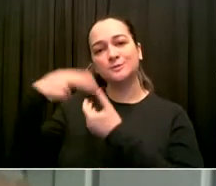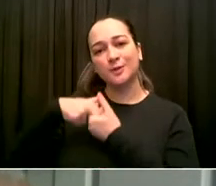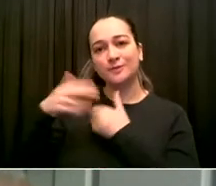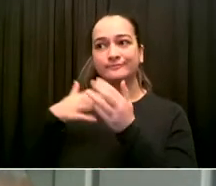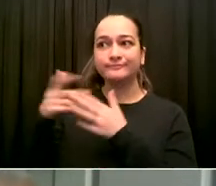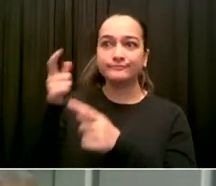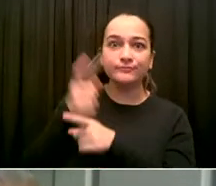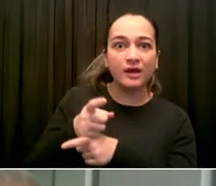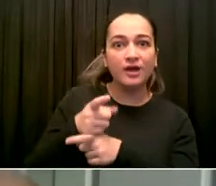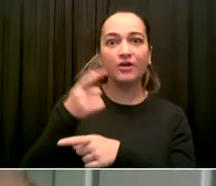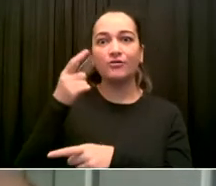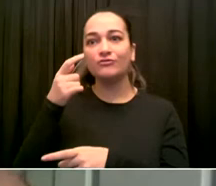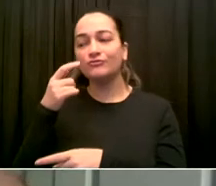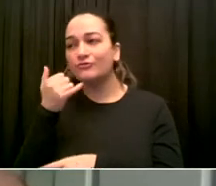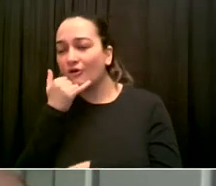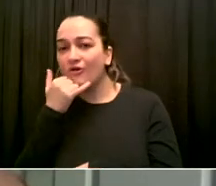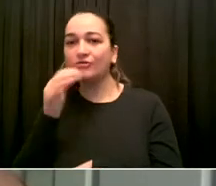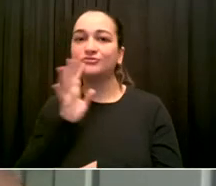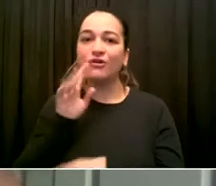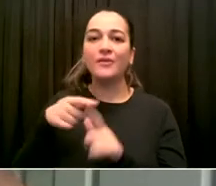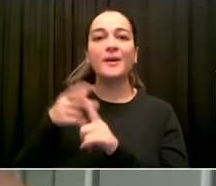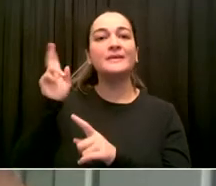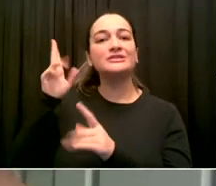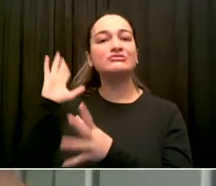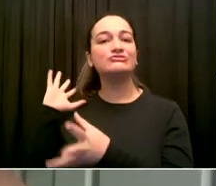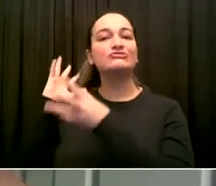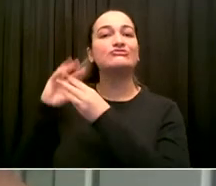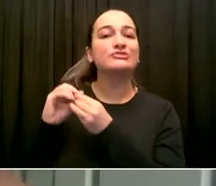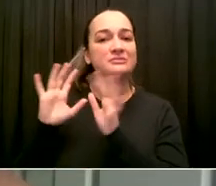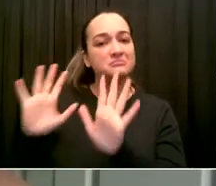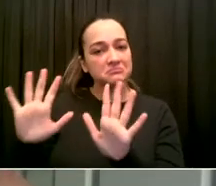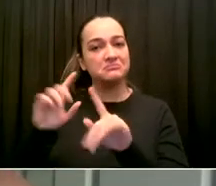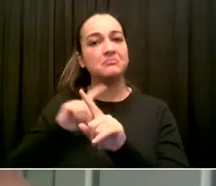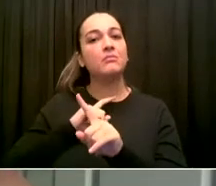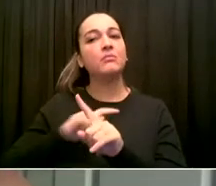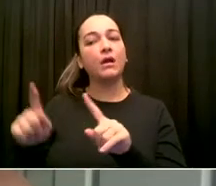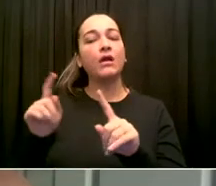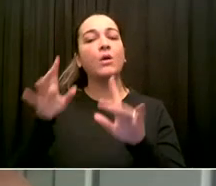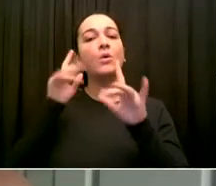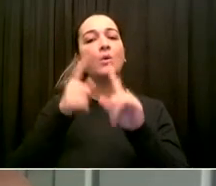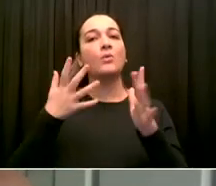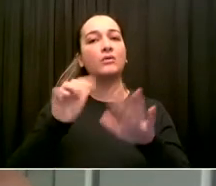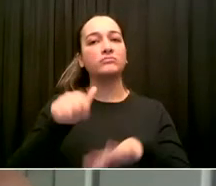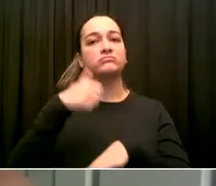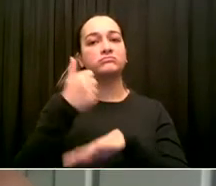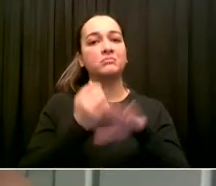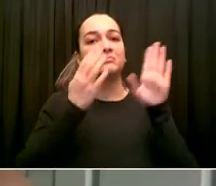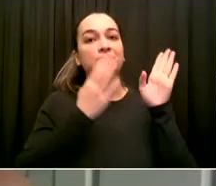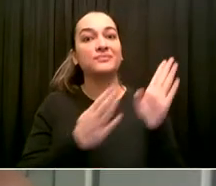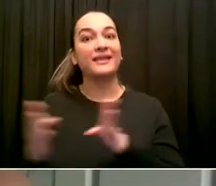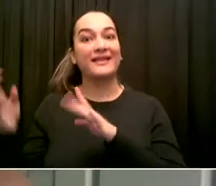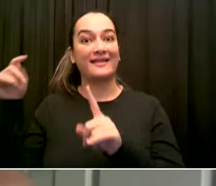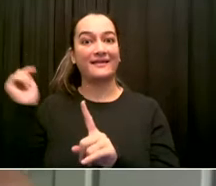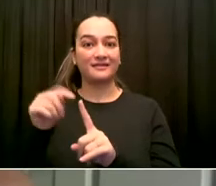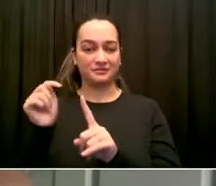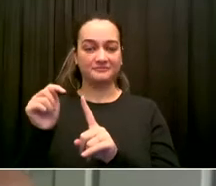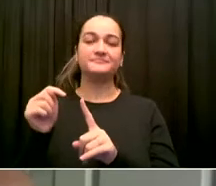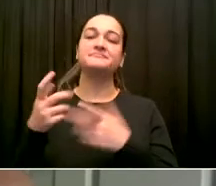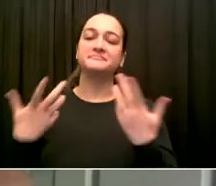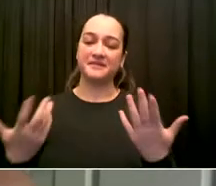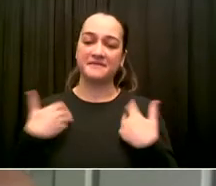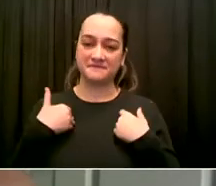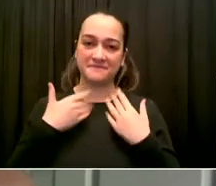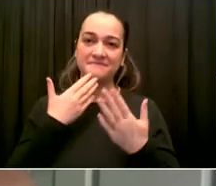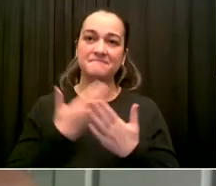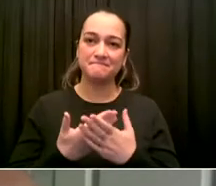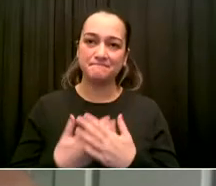you. And I do want to tell you, Borough President, I have some exciting news for you on another front. Very important news, and important for Staten